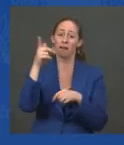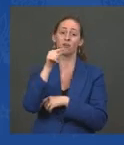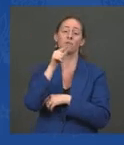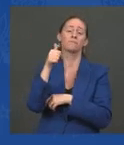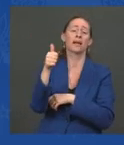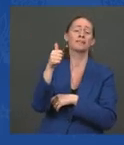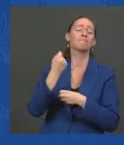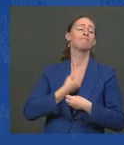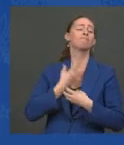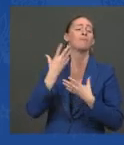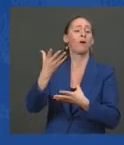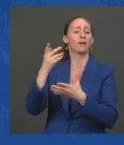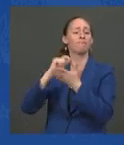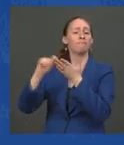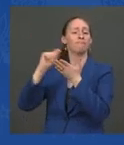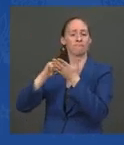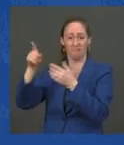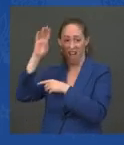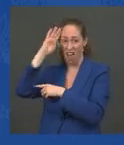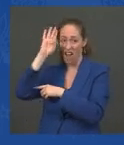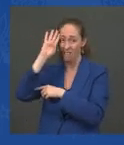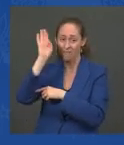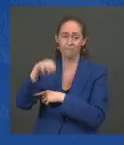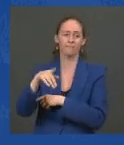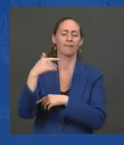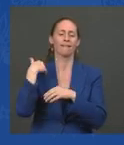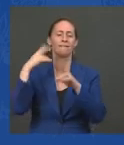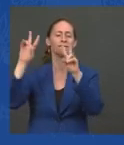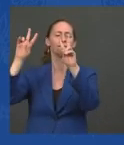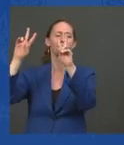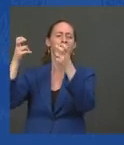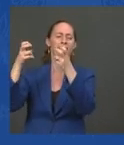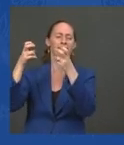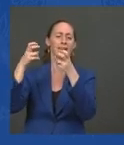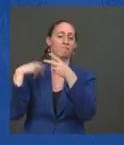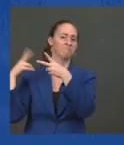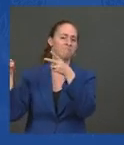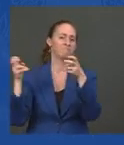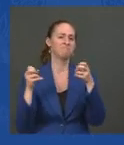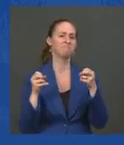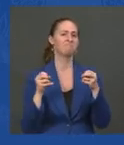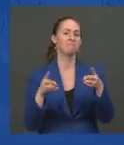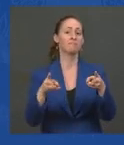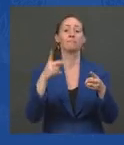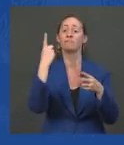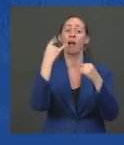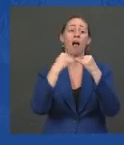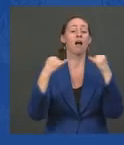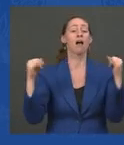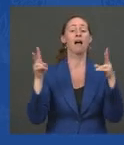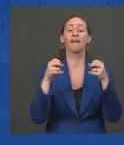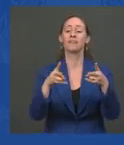There's a line from, and I believe this to be true, there's a line from a poem, The Cure of Troy.